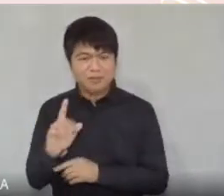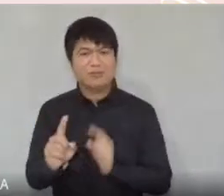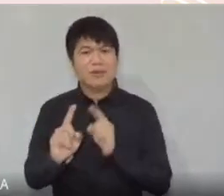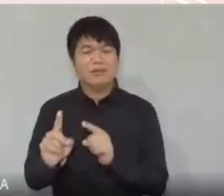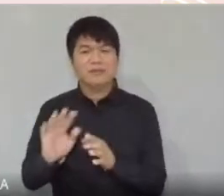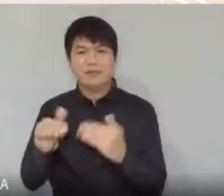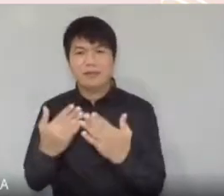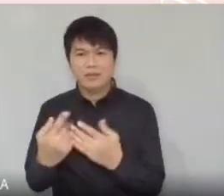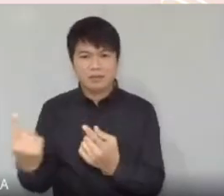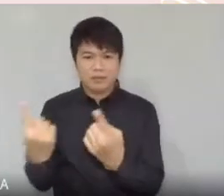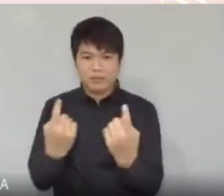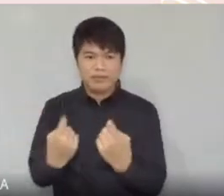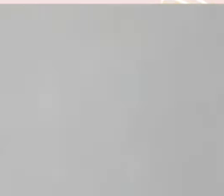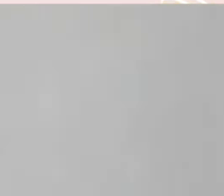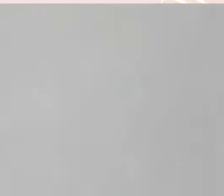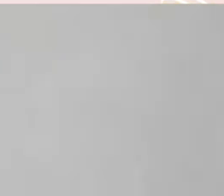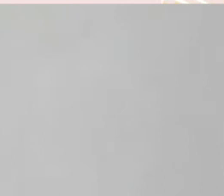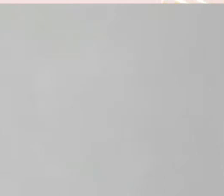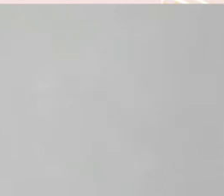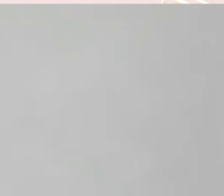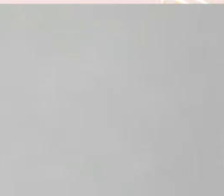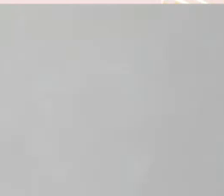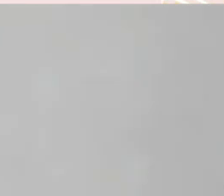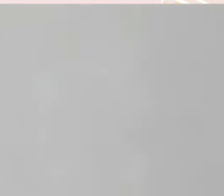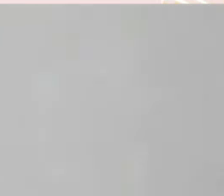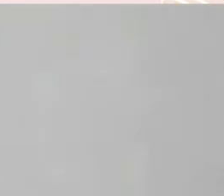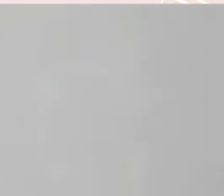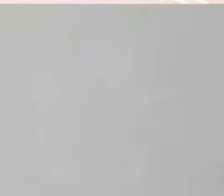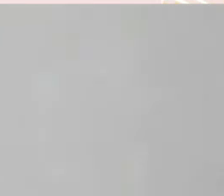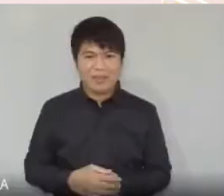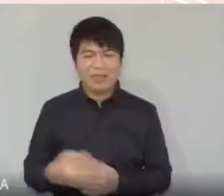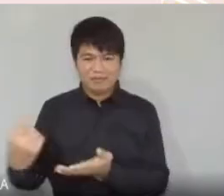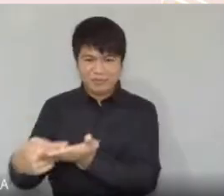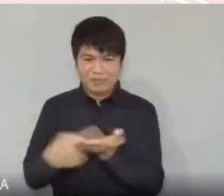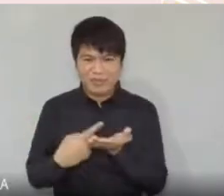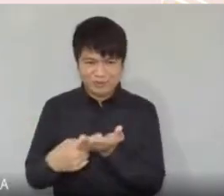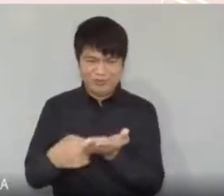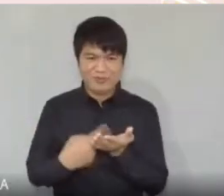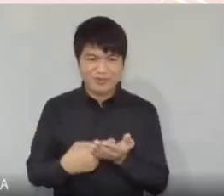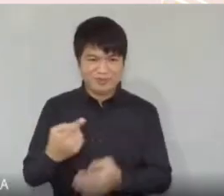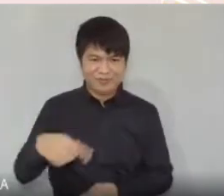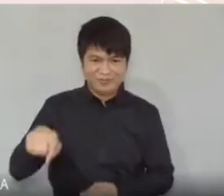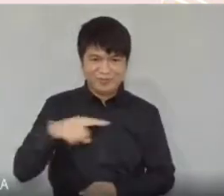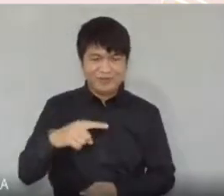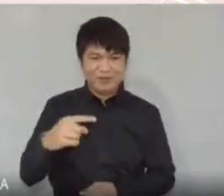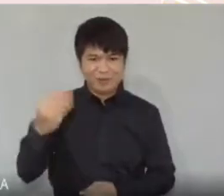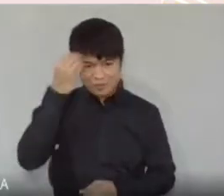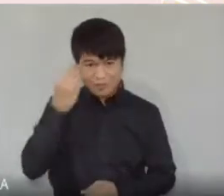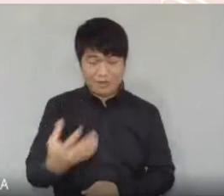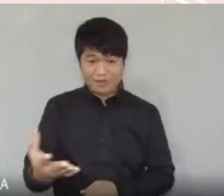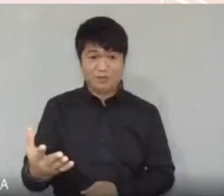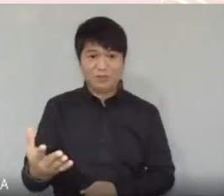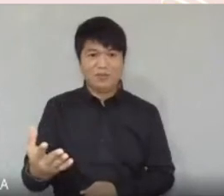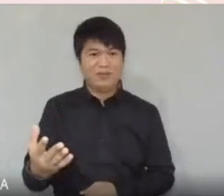So there are ways for you to critique the presentation so that we can incorporate it in the final paper